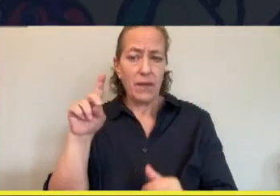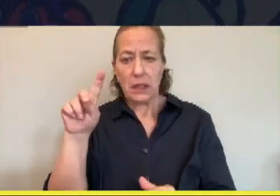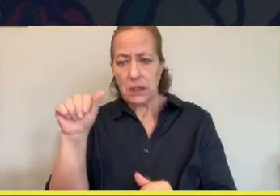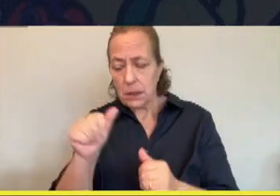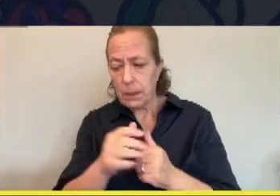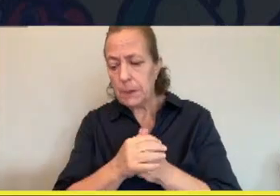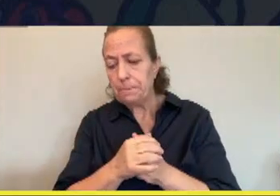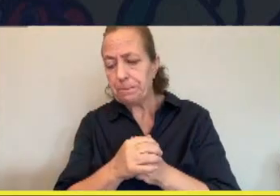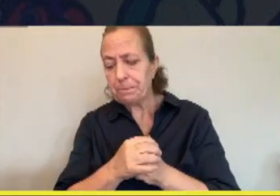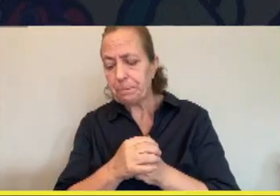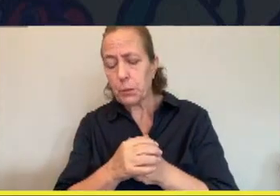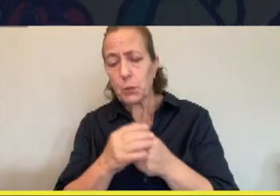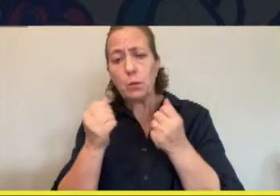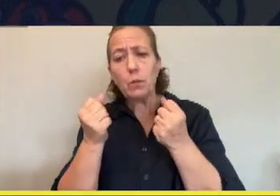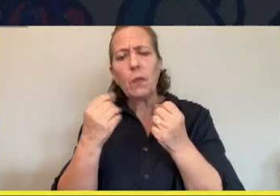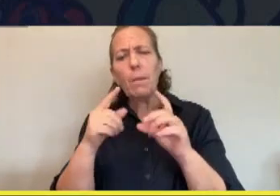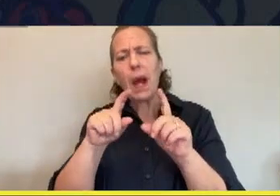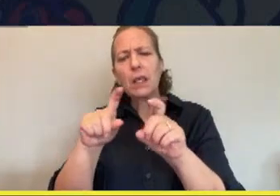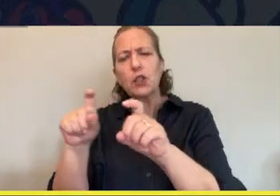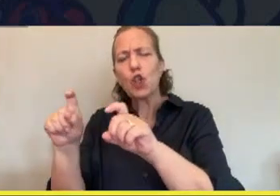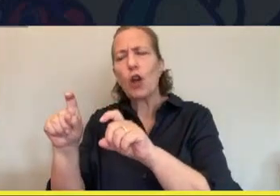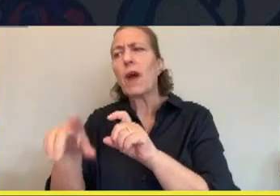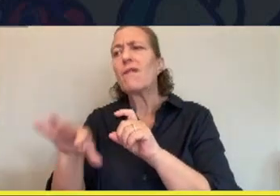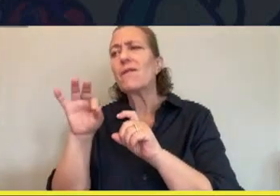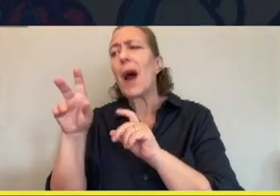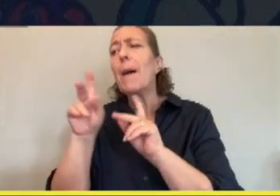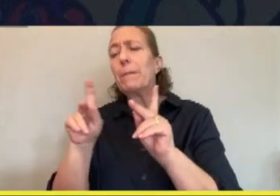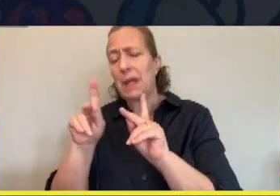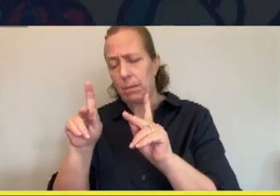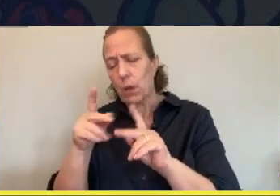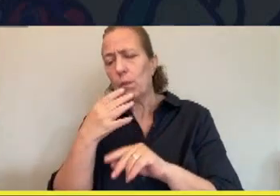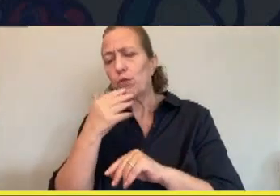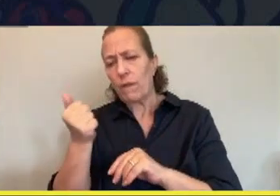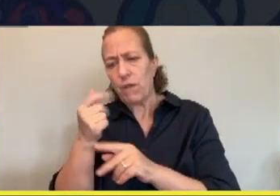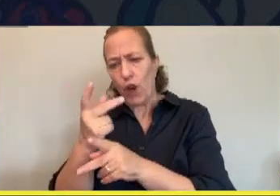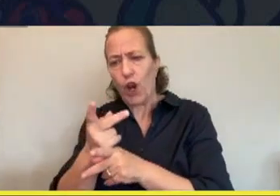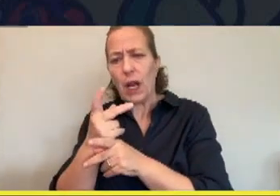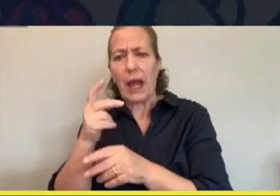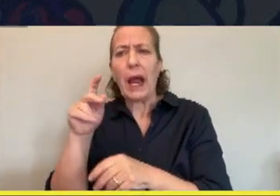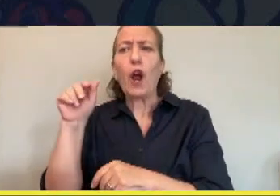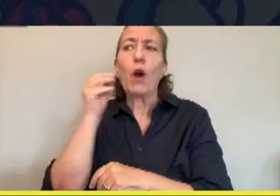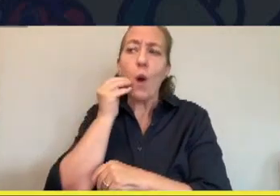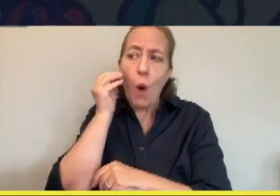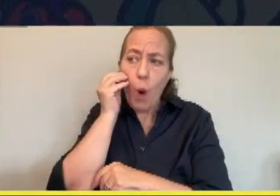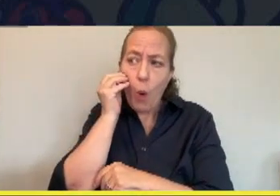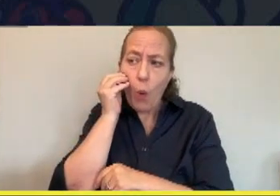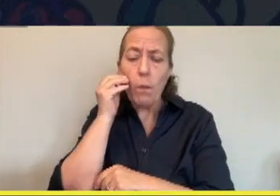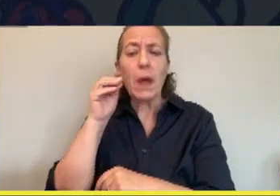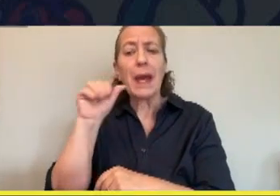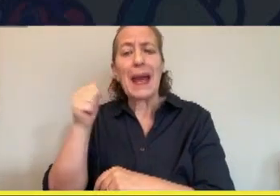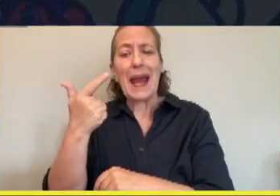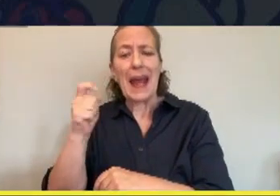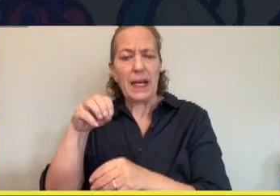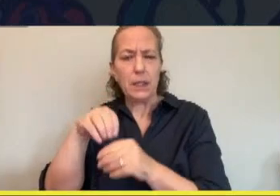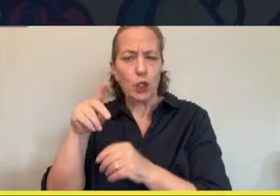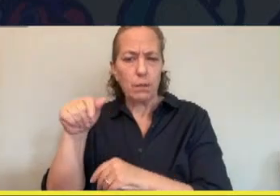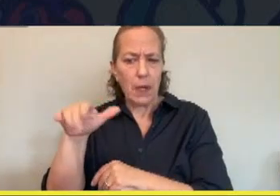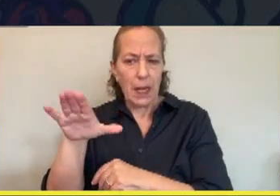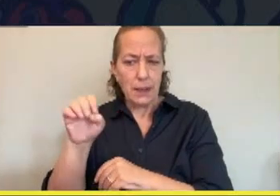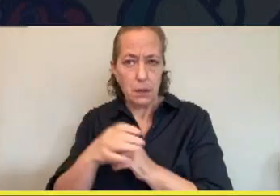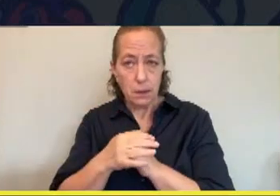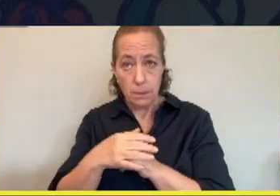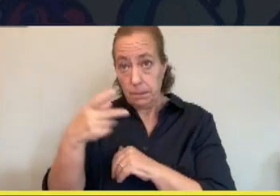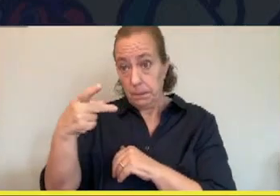surveys have found that people prefer to be cared for at home and to age in place at home. Personal care aides are the